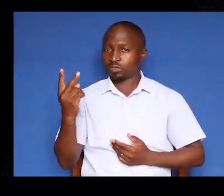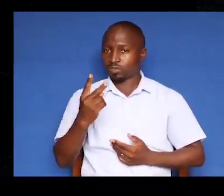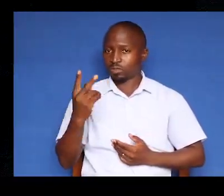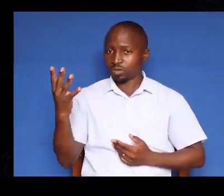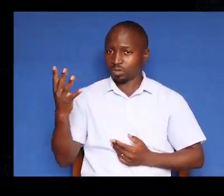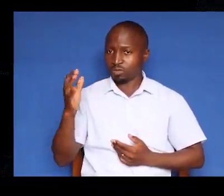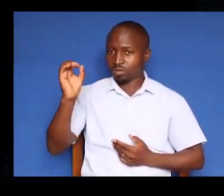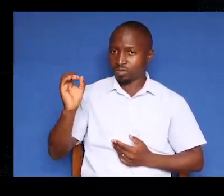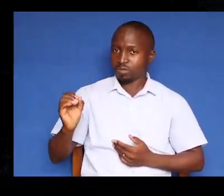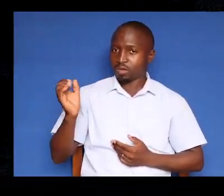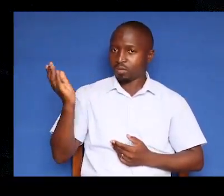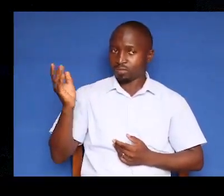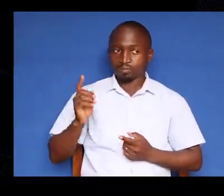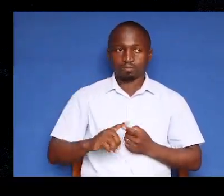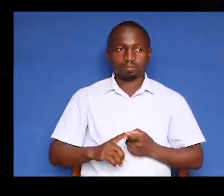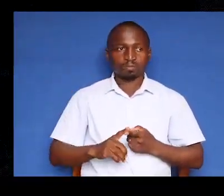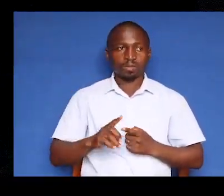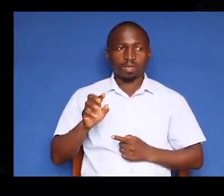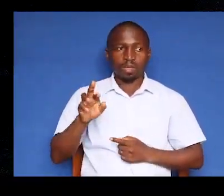Mr. Kapungu. And